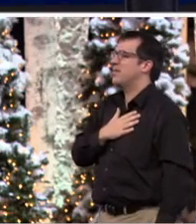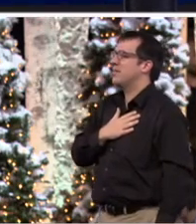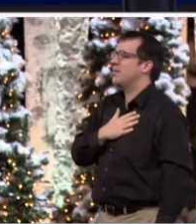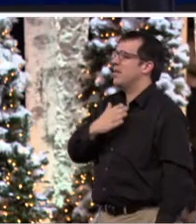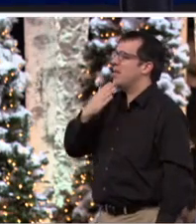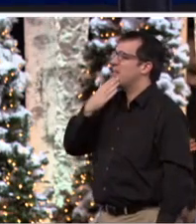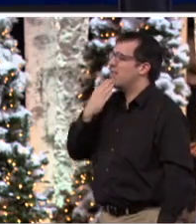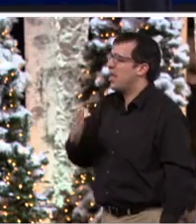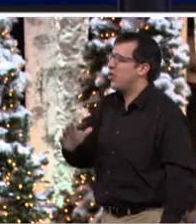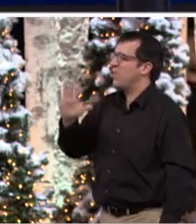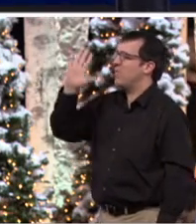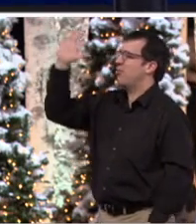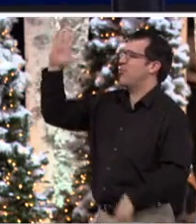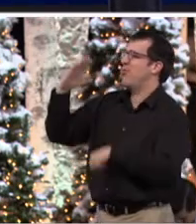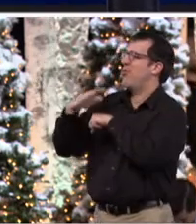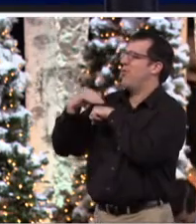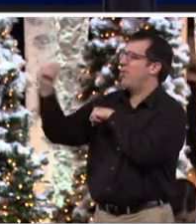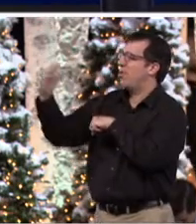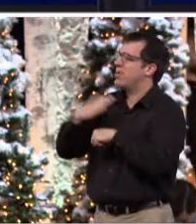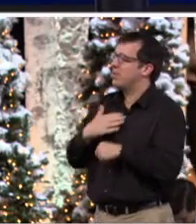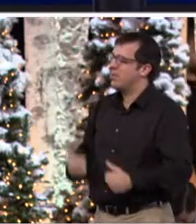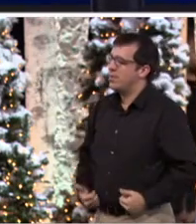Thank you for your calling in my life.